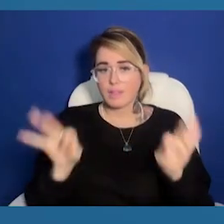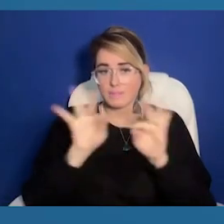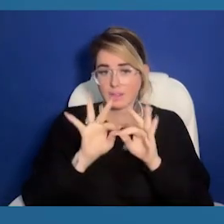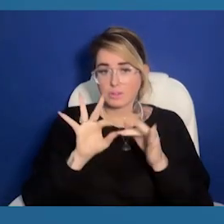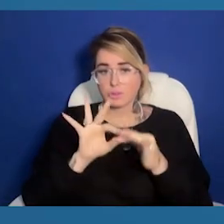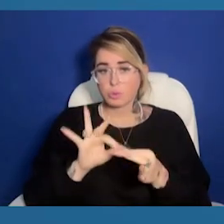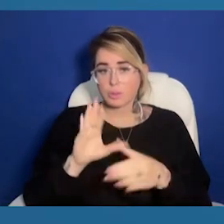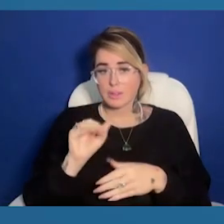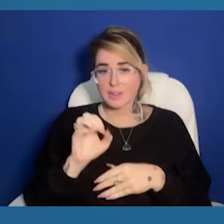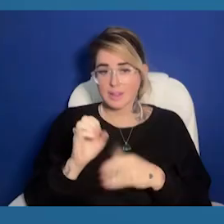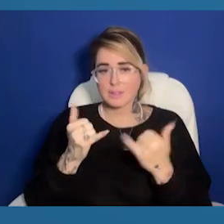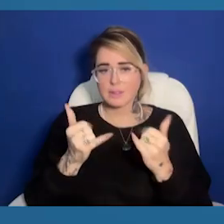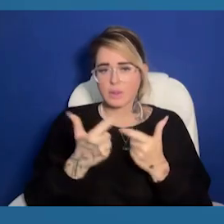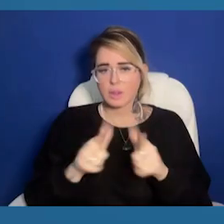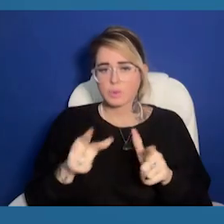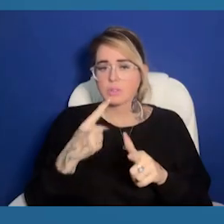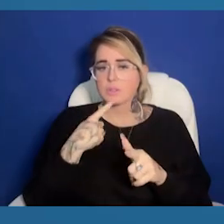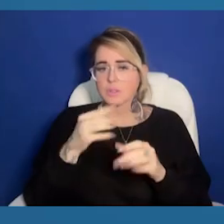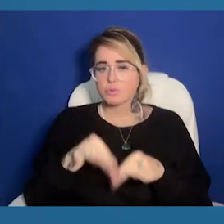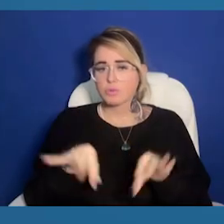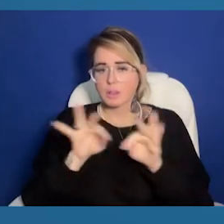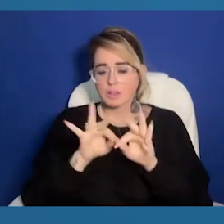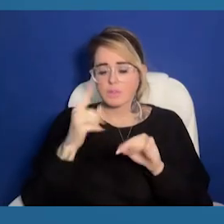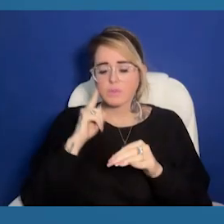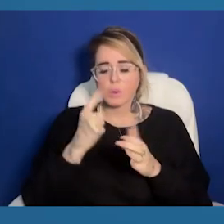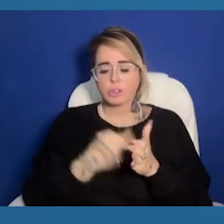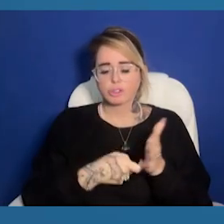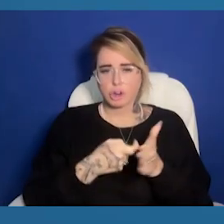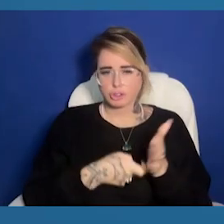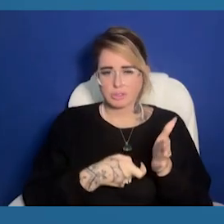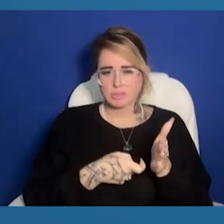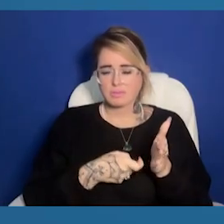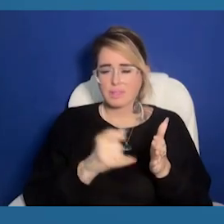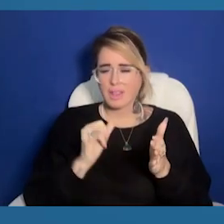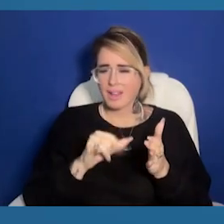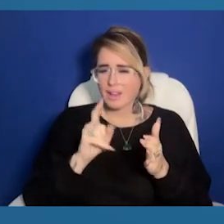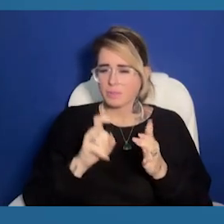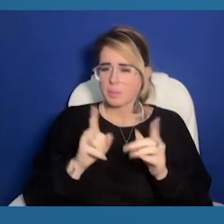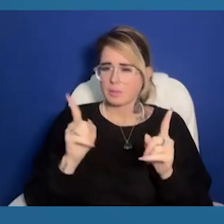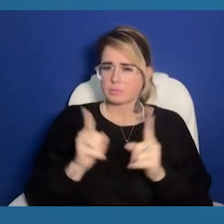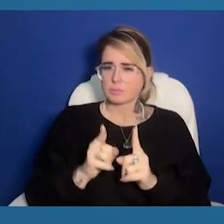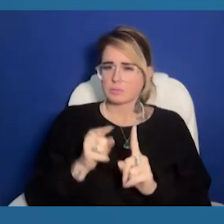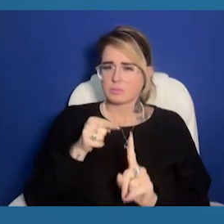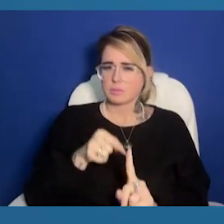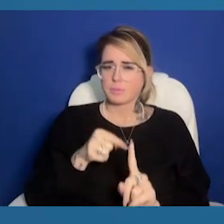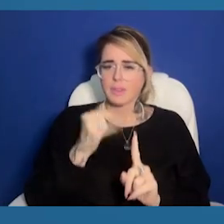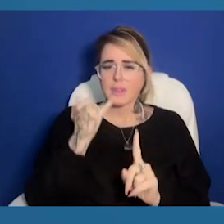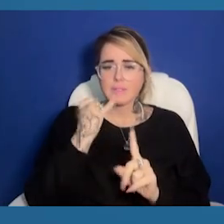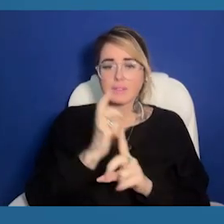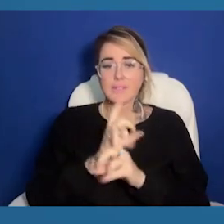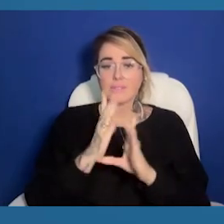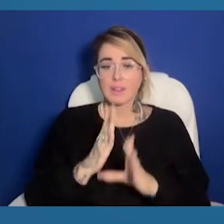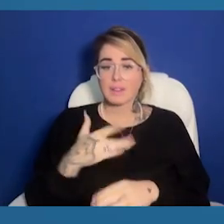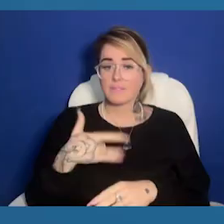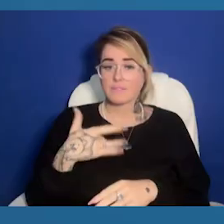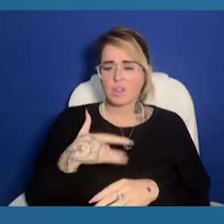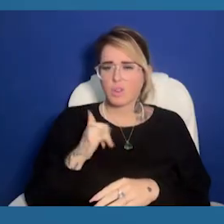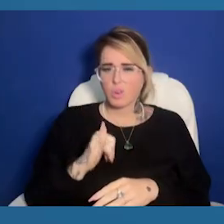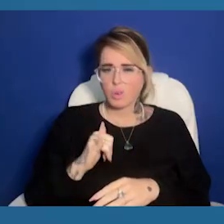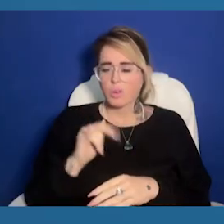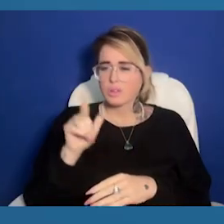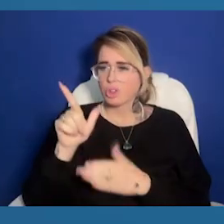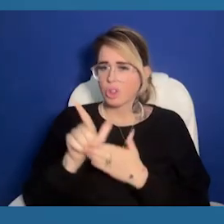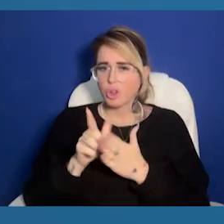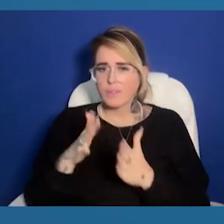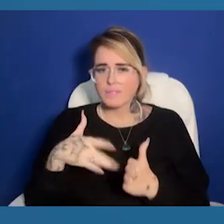will now say relevant to the charges of the case. So just to narrow it a little bit, but certainly if a defendant ever feels, or their lawyer ever feels that something